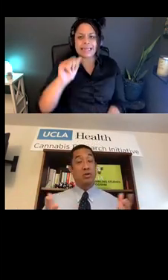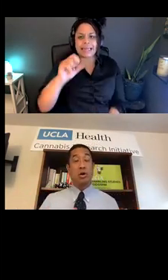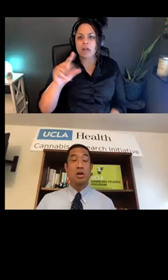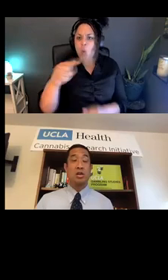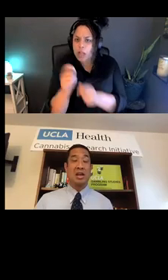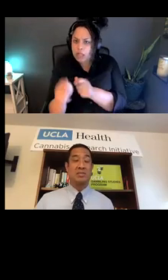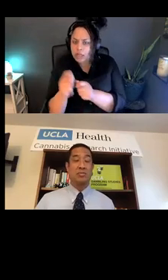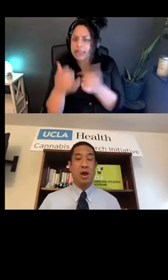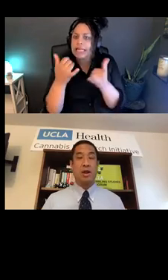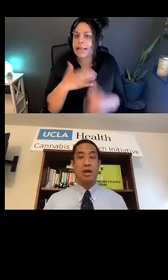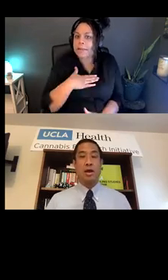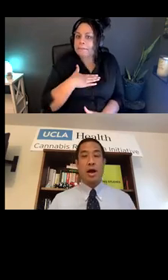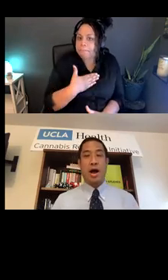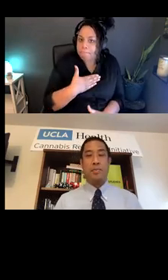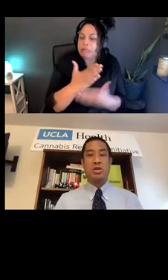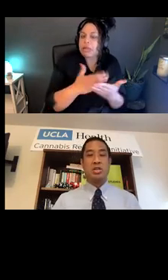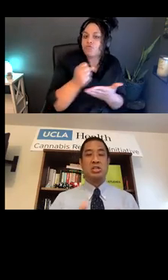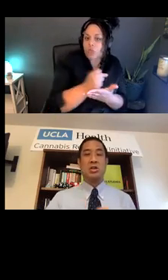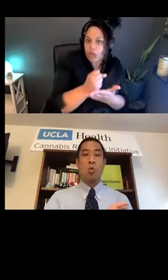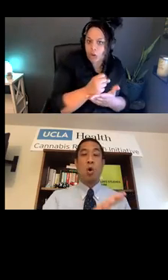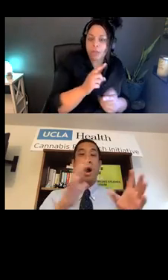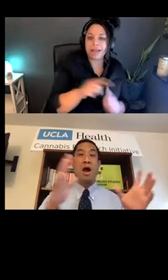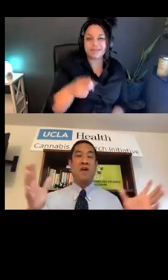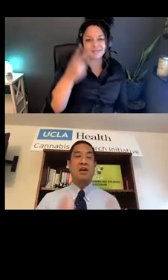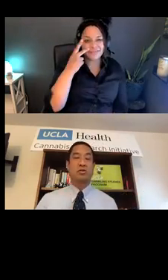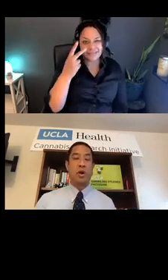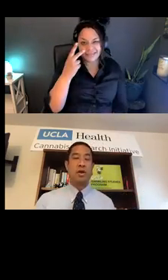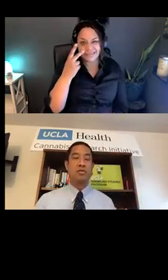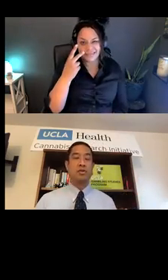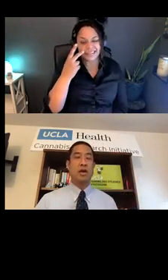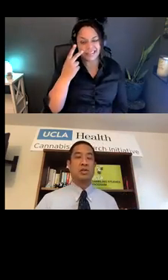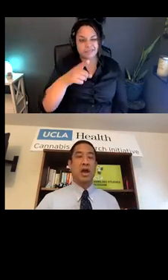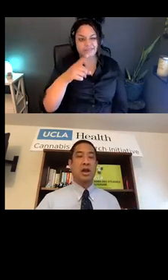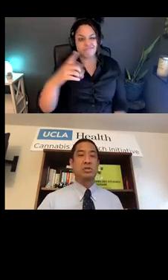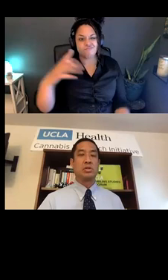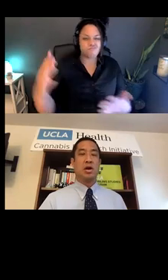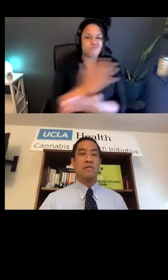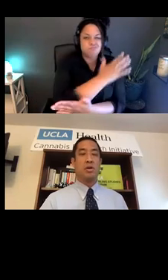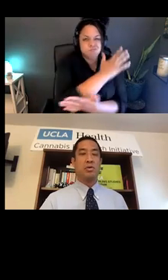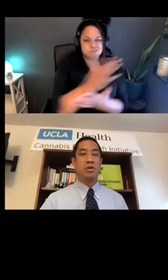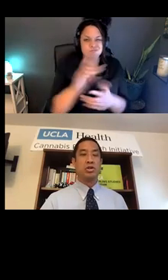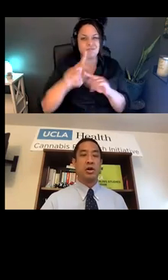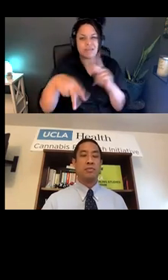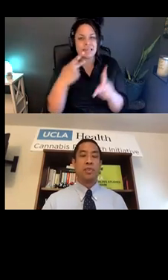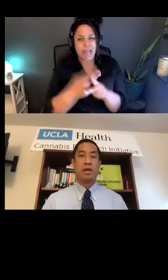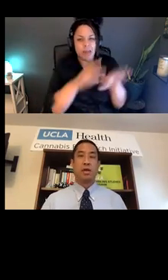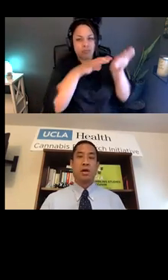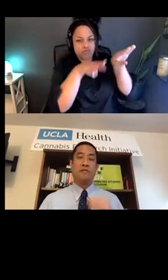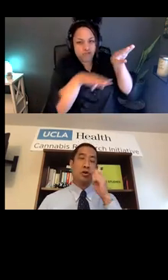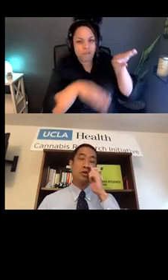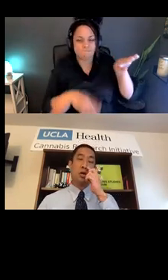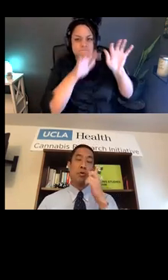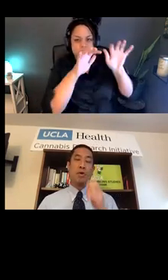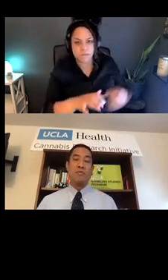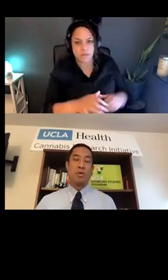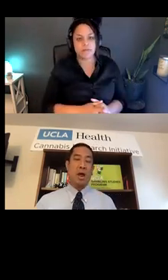Now they're starting to take some credit, but you can see the wide, vast array of different types of cannabis available on the shelf. A few